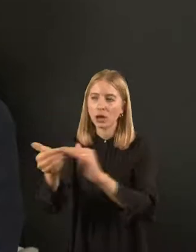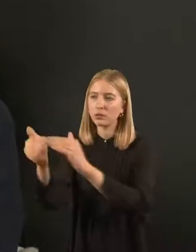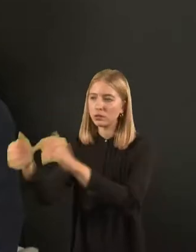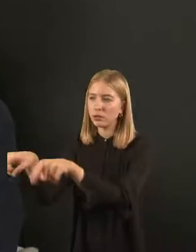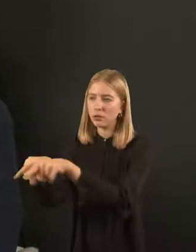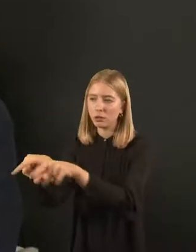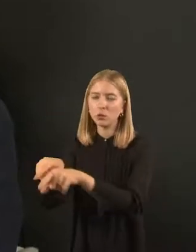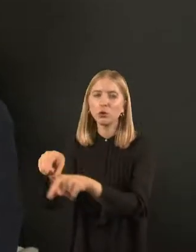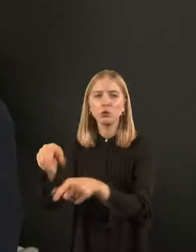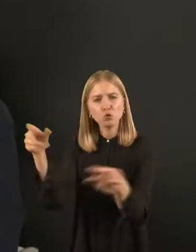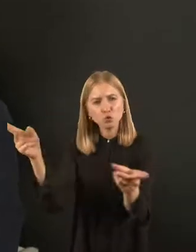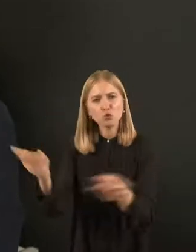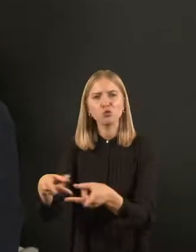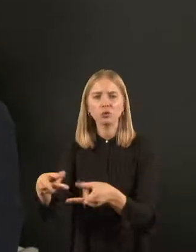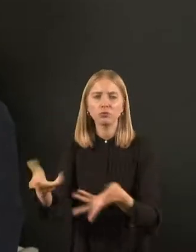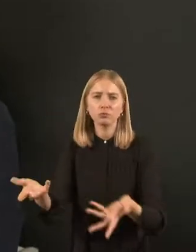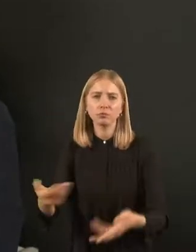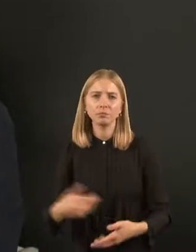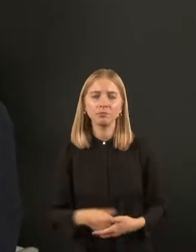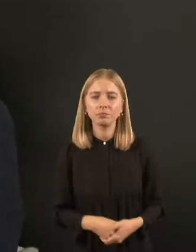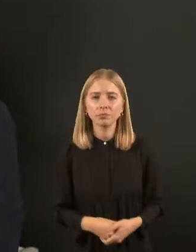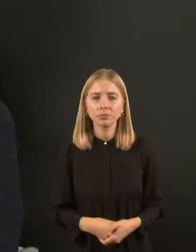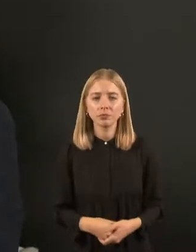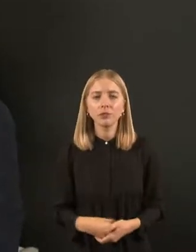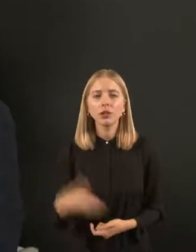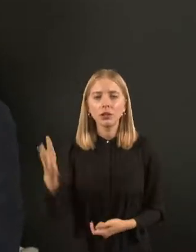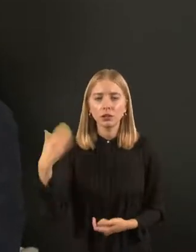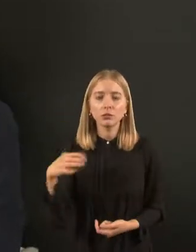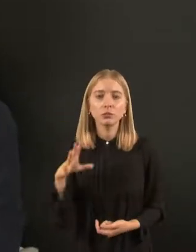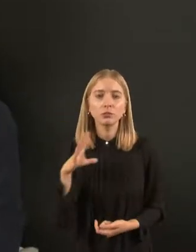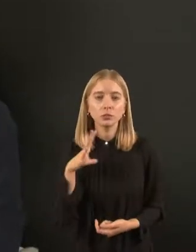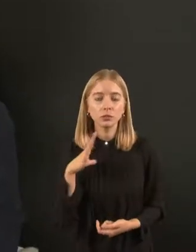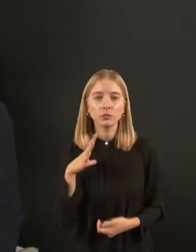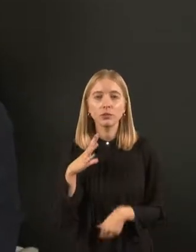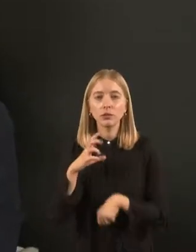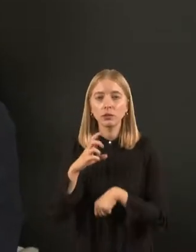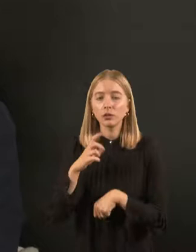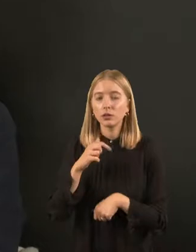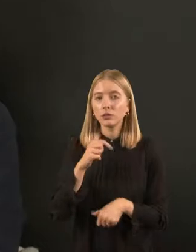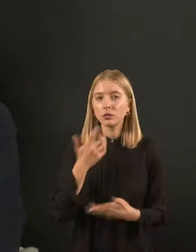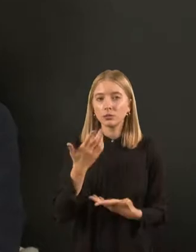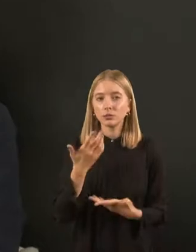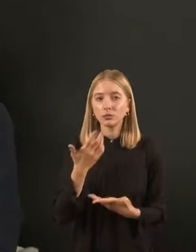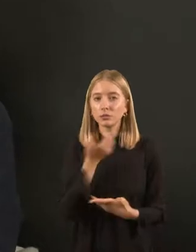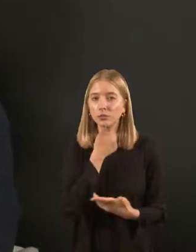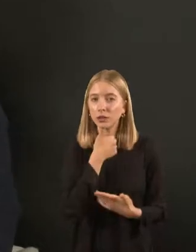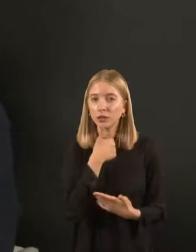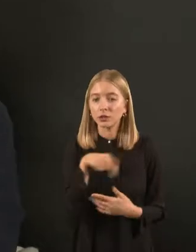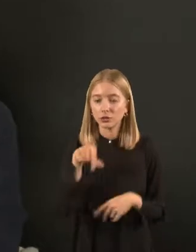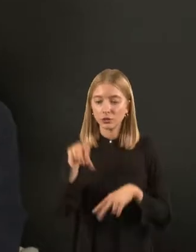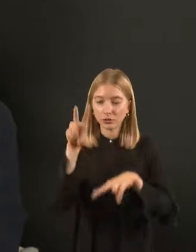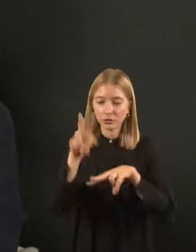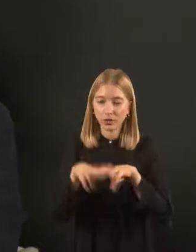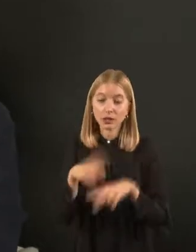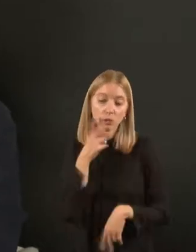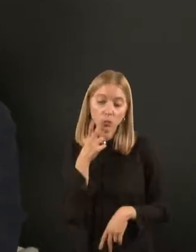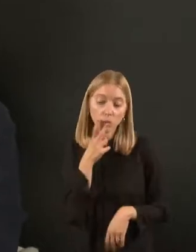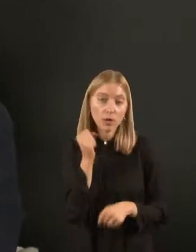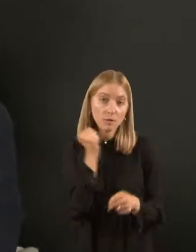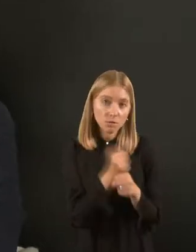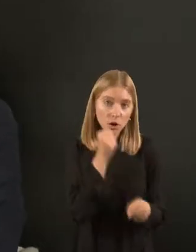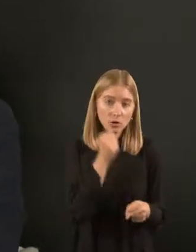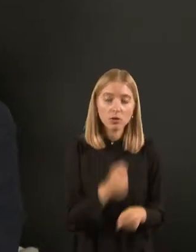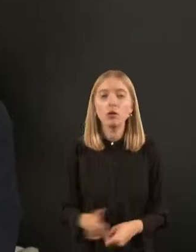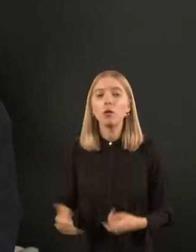become a green city, and becoming a green city or green town is an ambitious